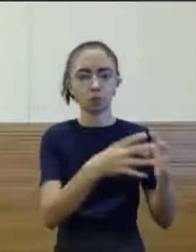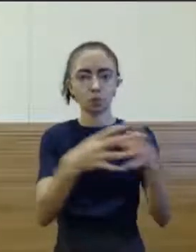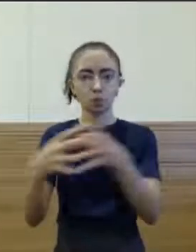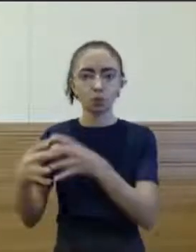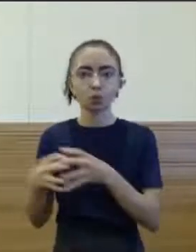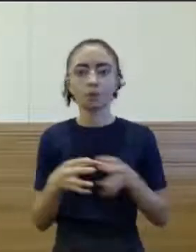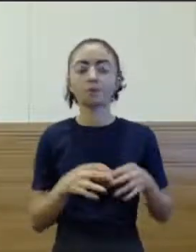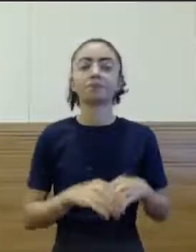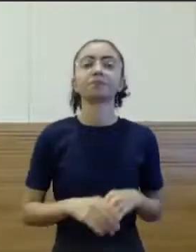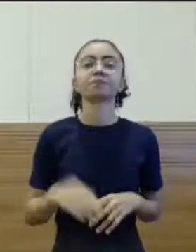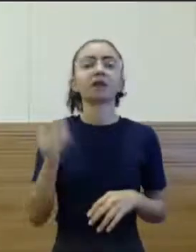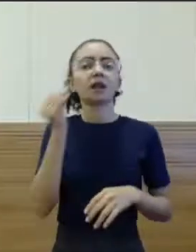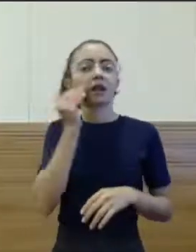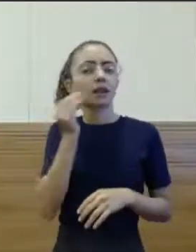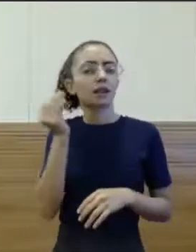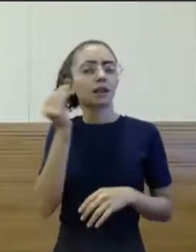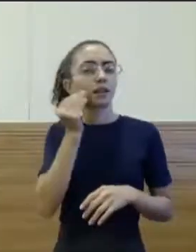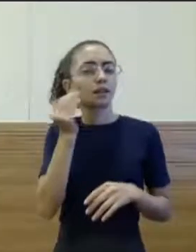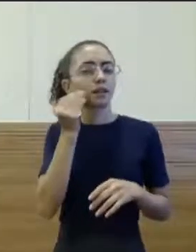to include